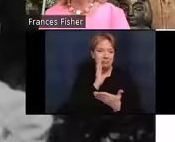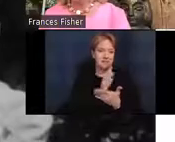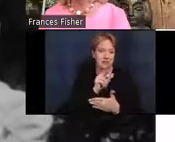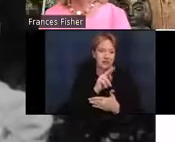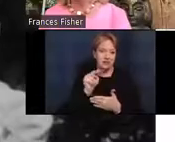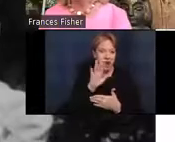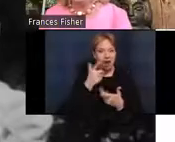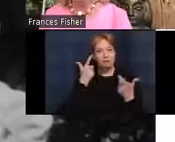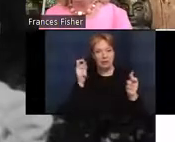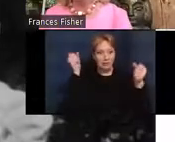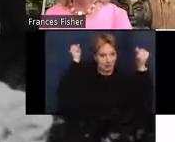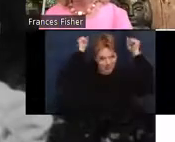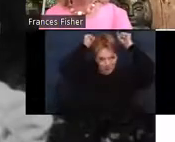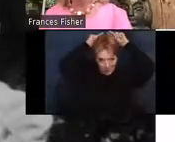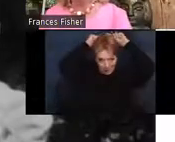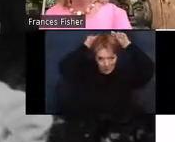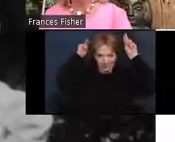was probably about as